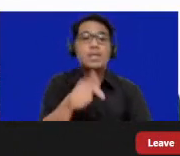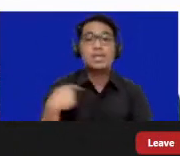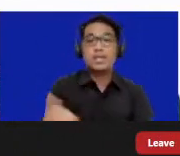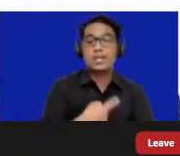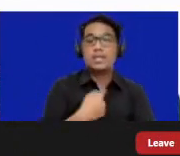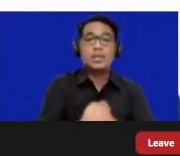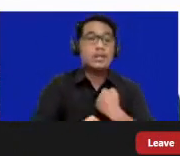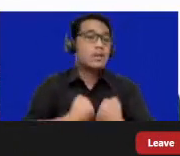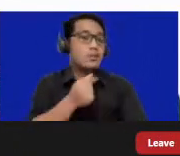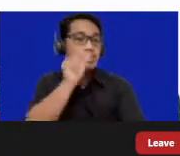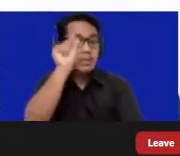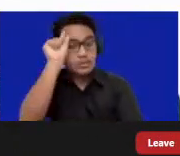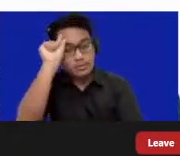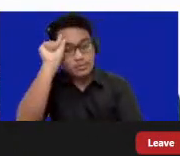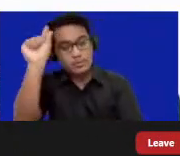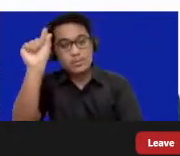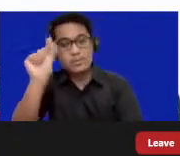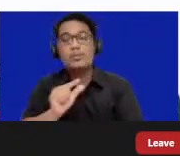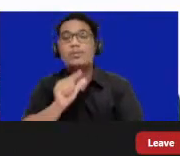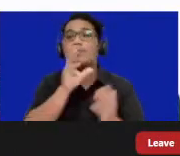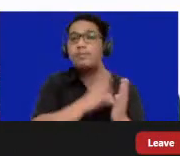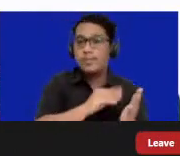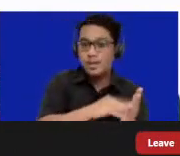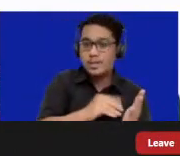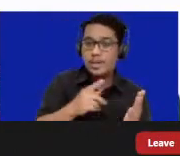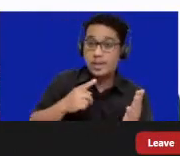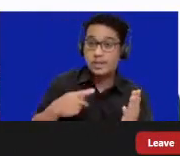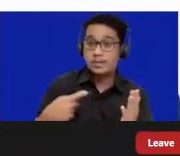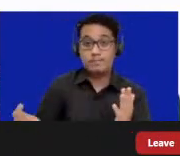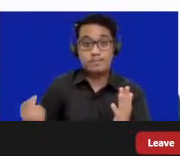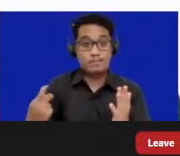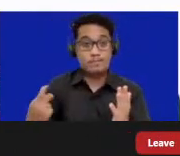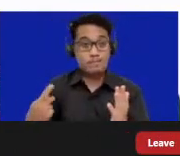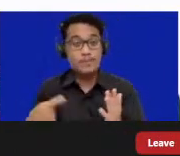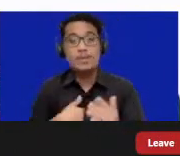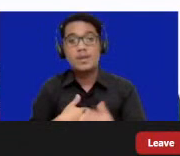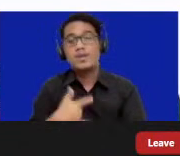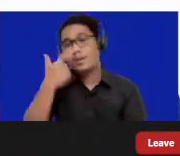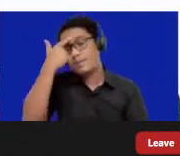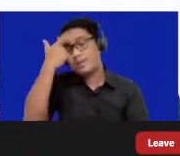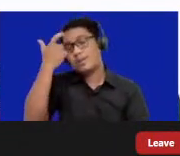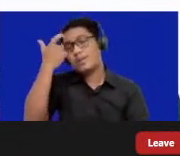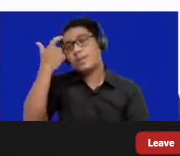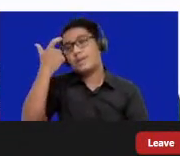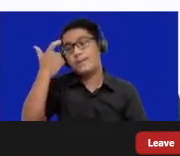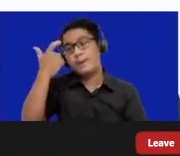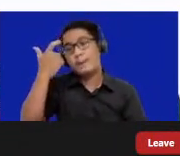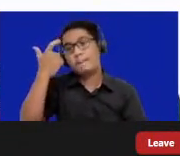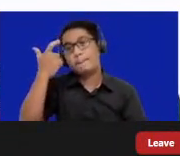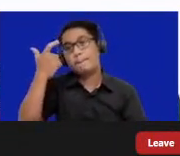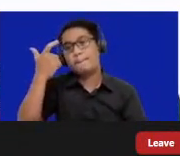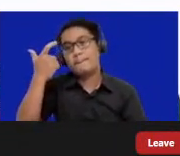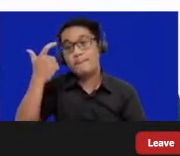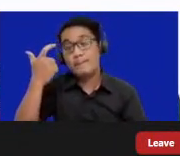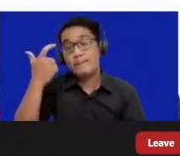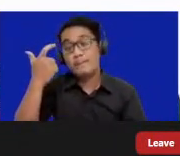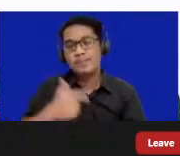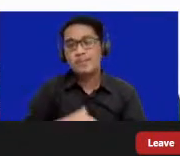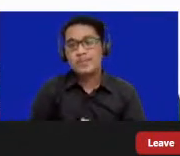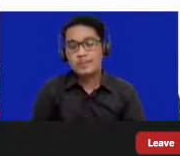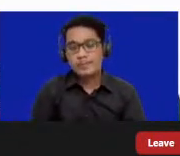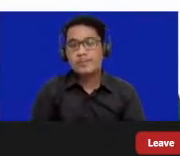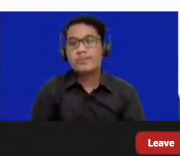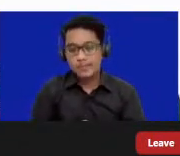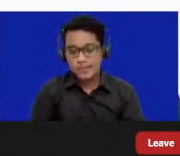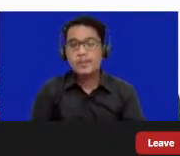What I also believe is important, and where both countries can learn, but both countries